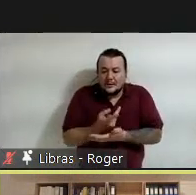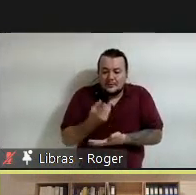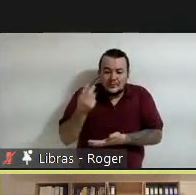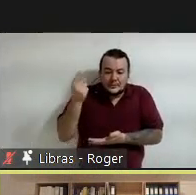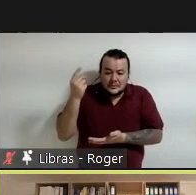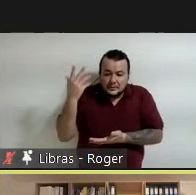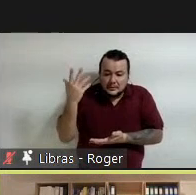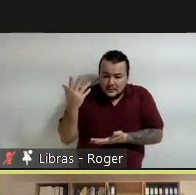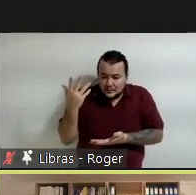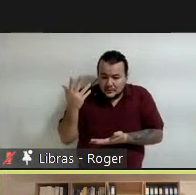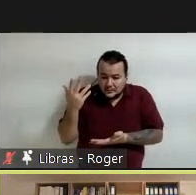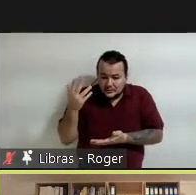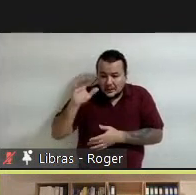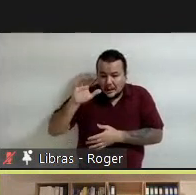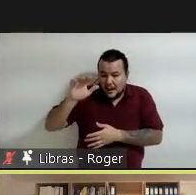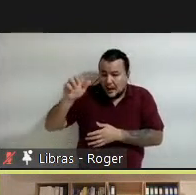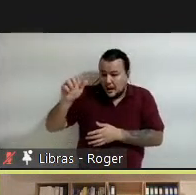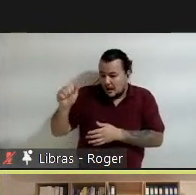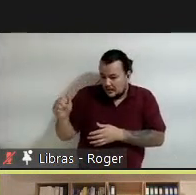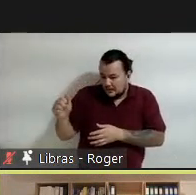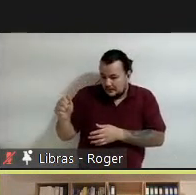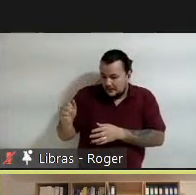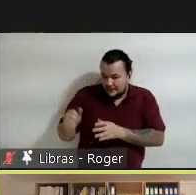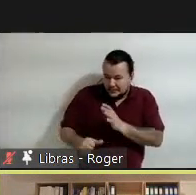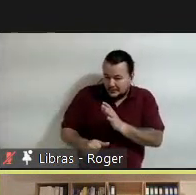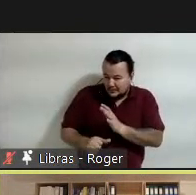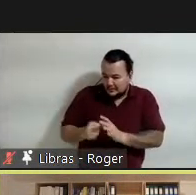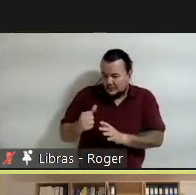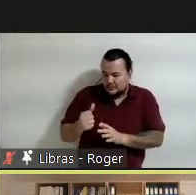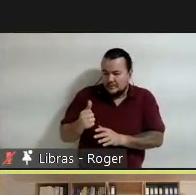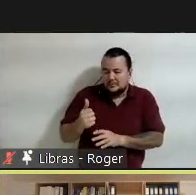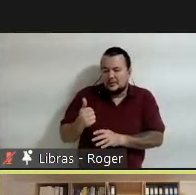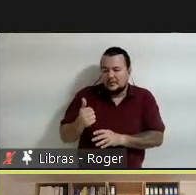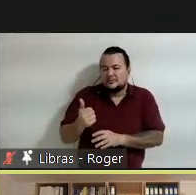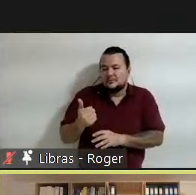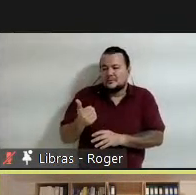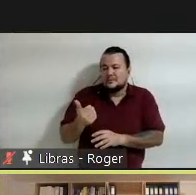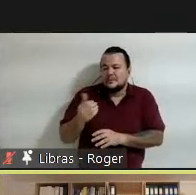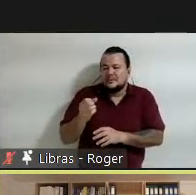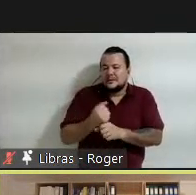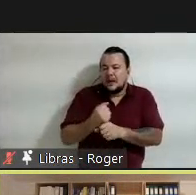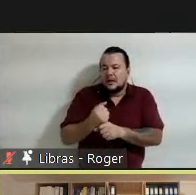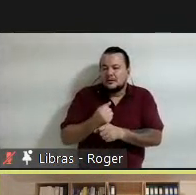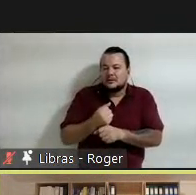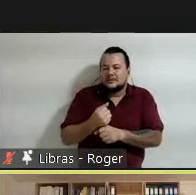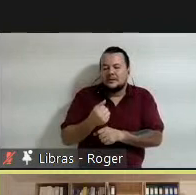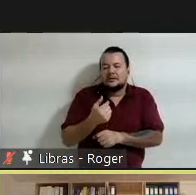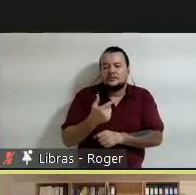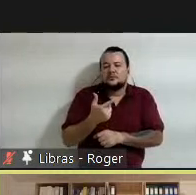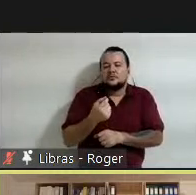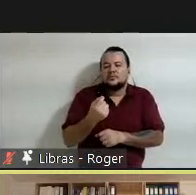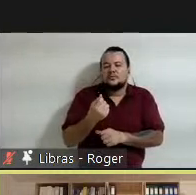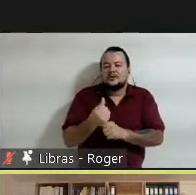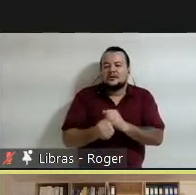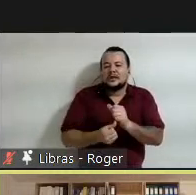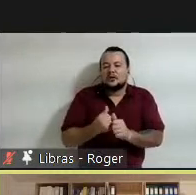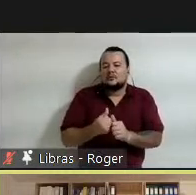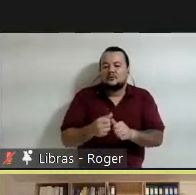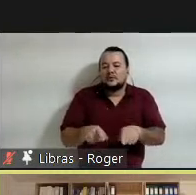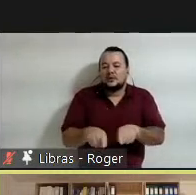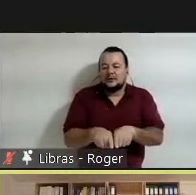21st century, and the legacy of spatial apartheid, which was immense in South Africa.